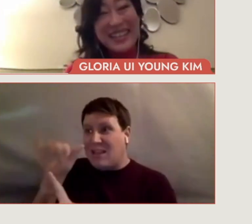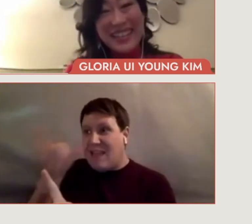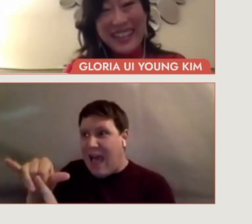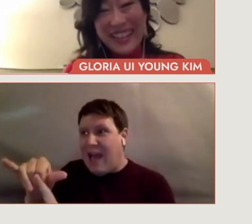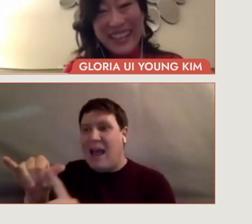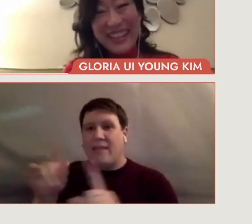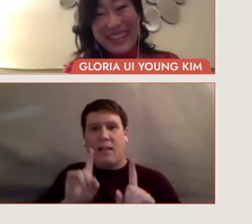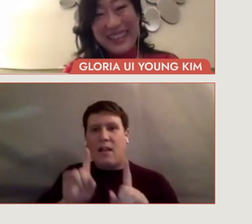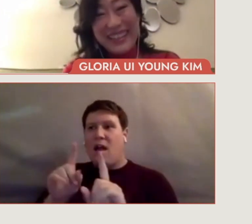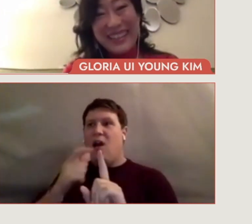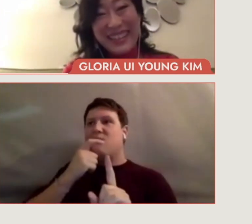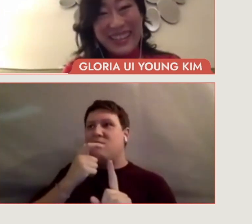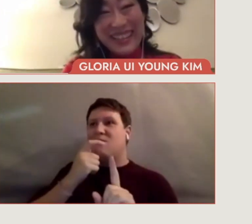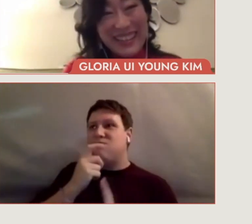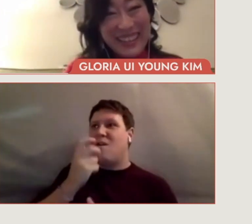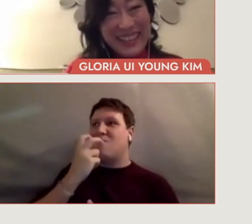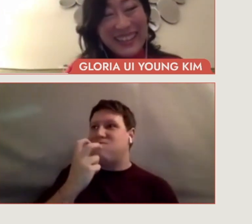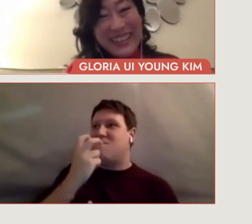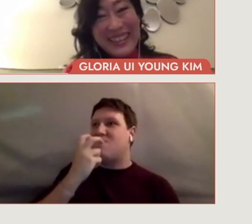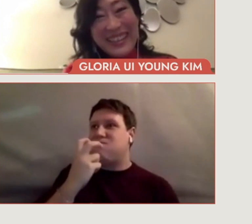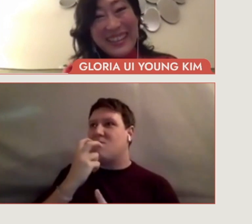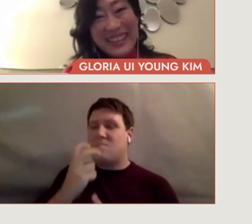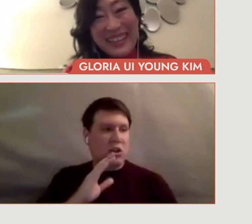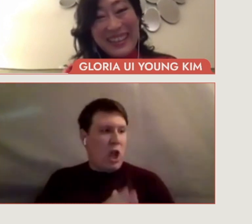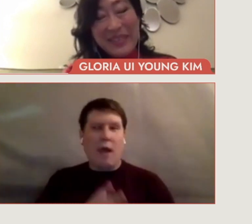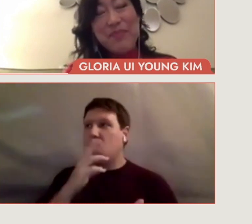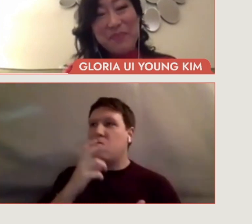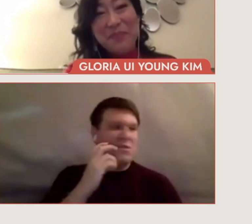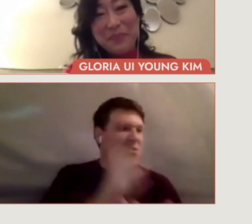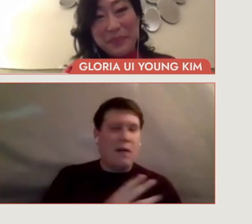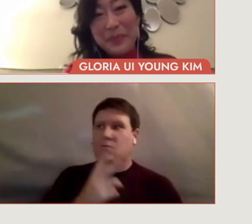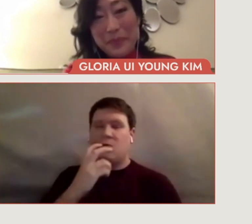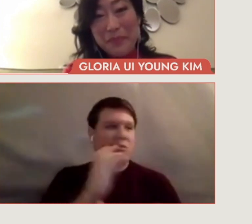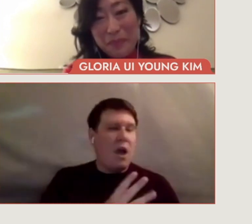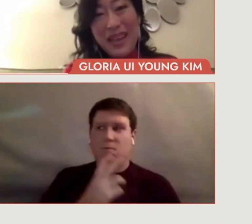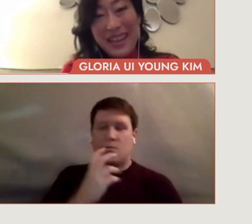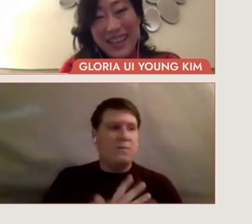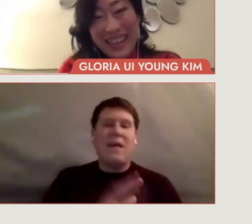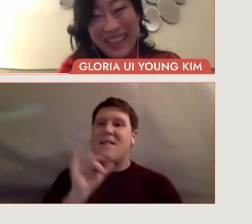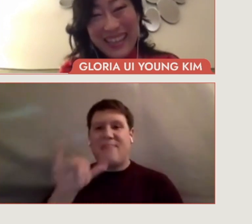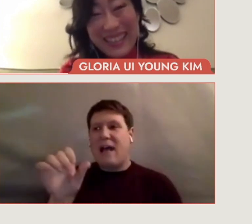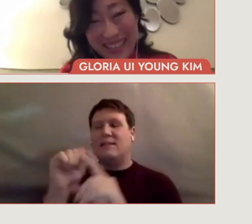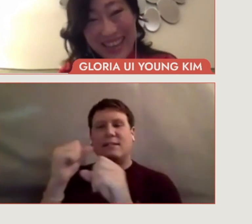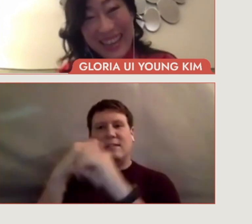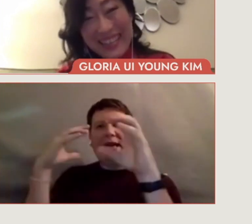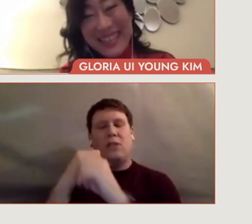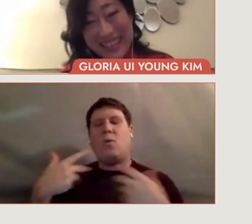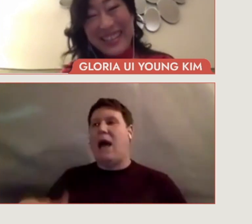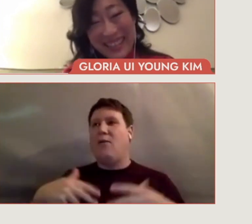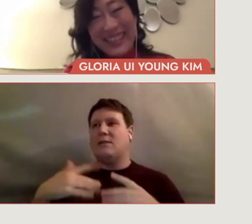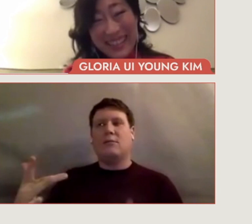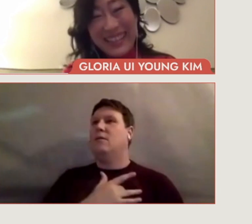right? Totally honest, right? And it comes at the low point, and it's just the cherry on top of Deborah's low point, right?